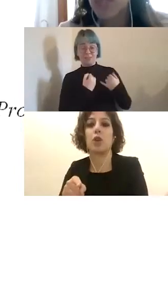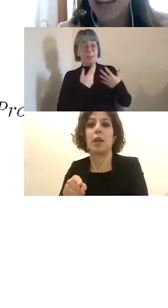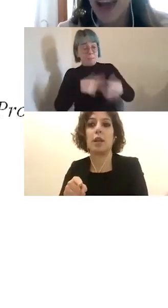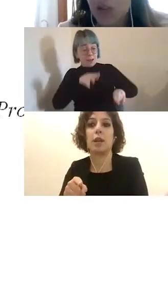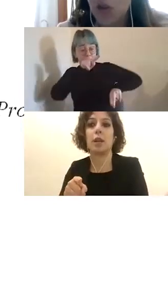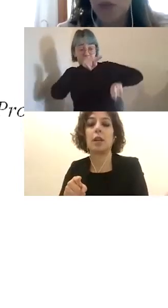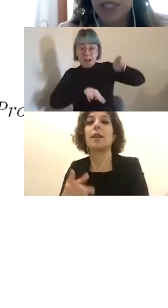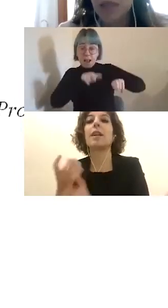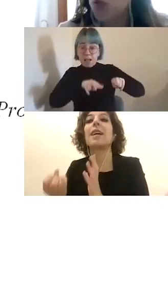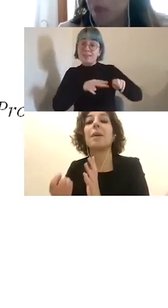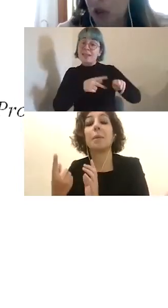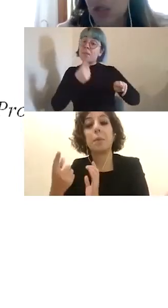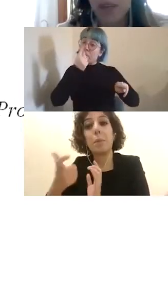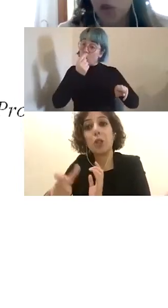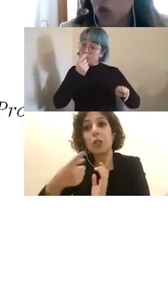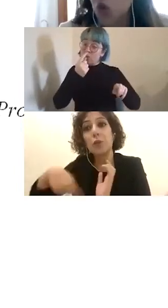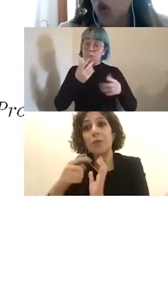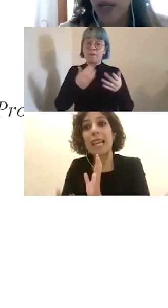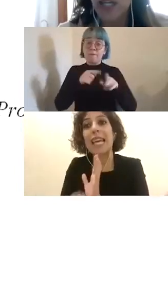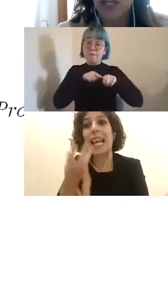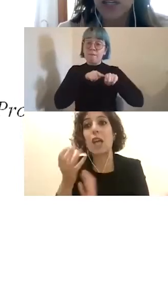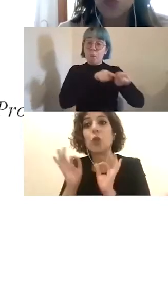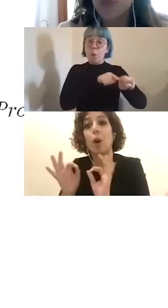it was possible to follow the